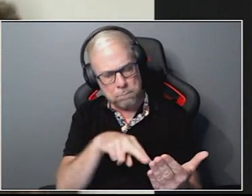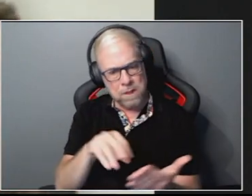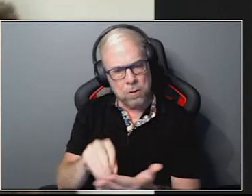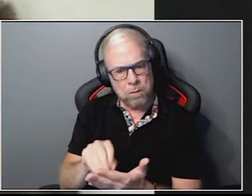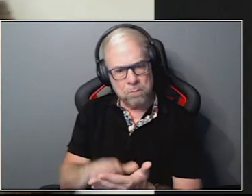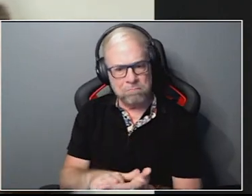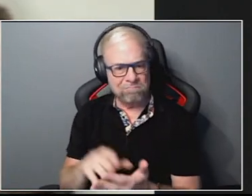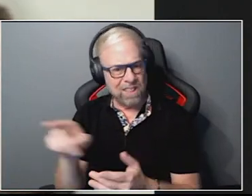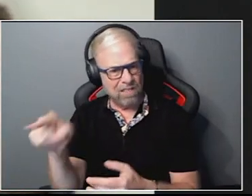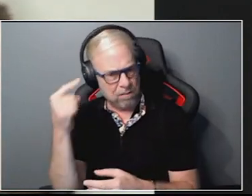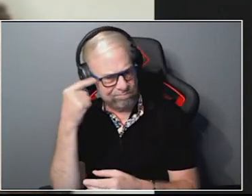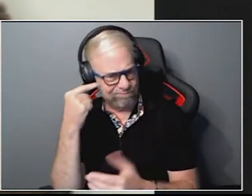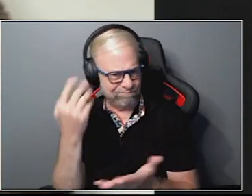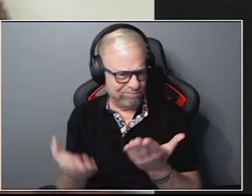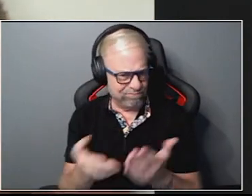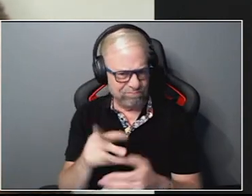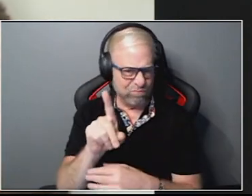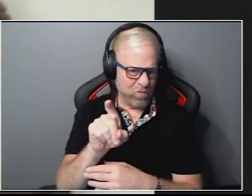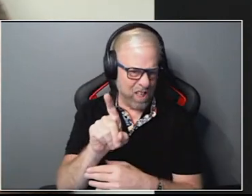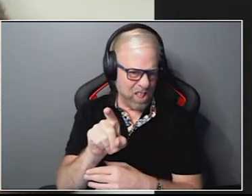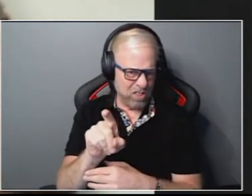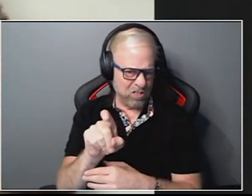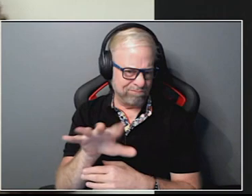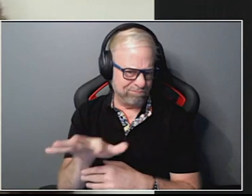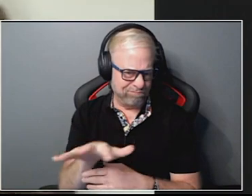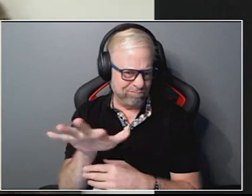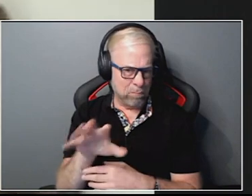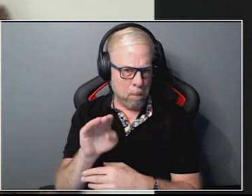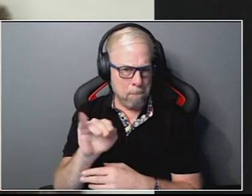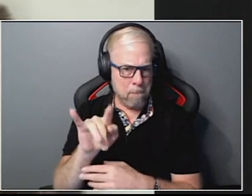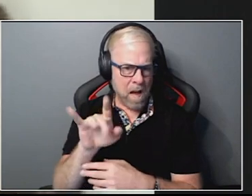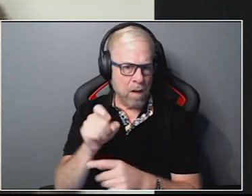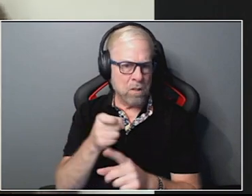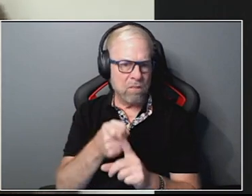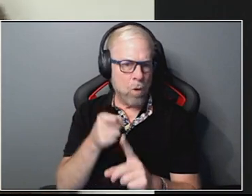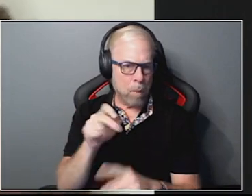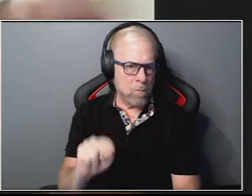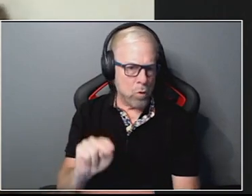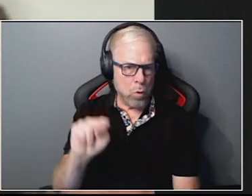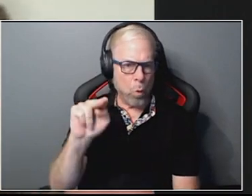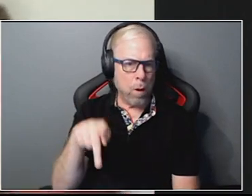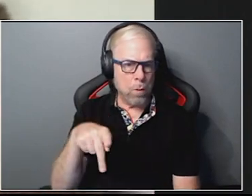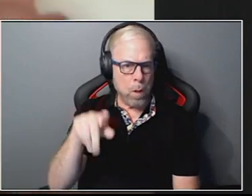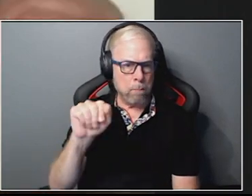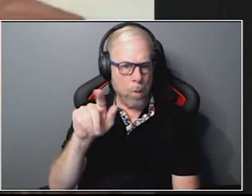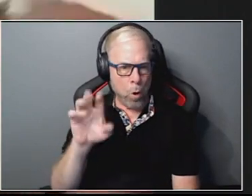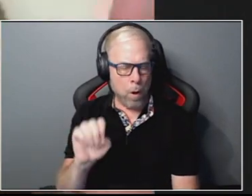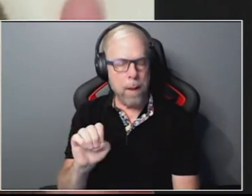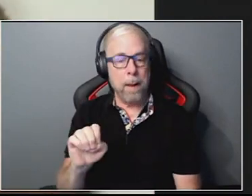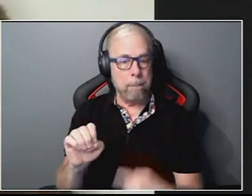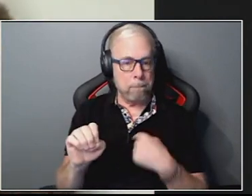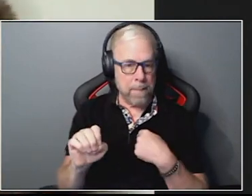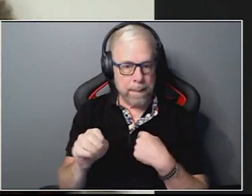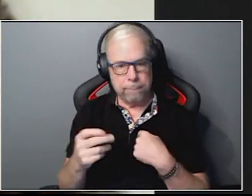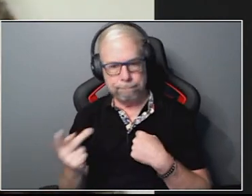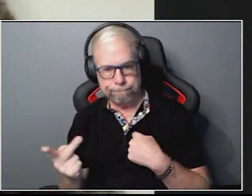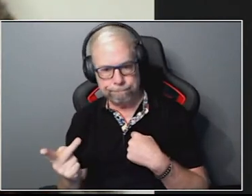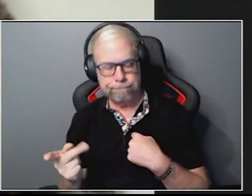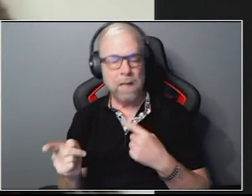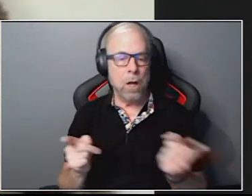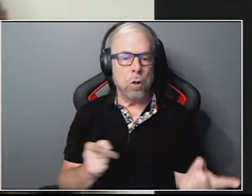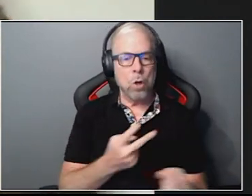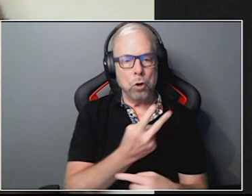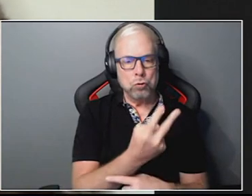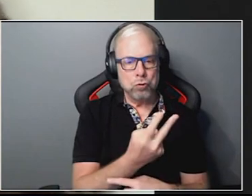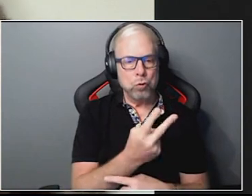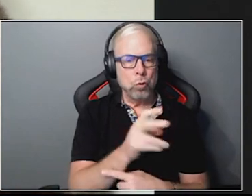odd miles outside of our destination. So the two of us, along with our two Inuits, we make trek. I am the